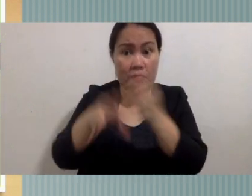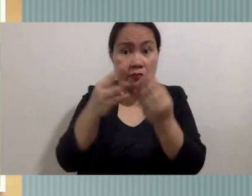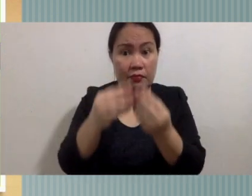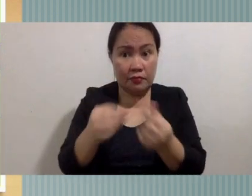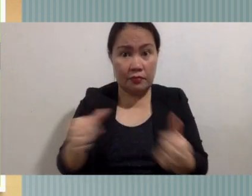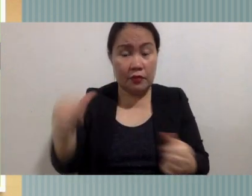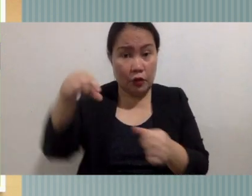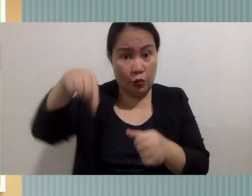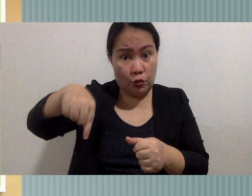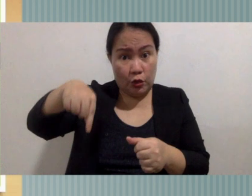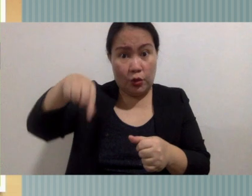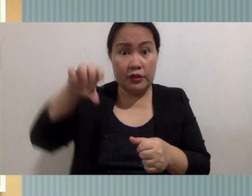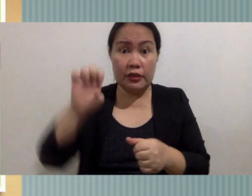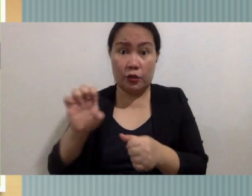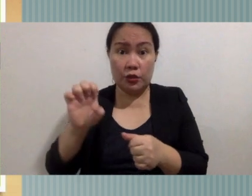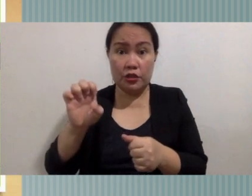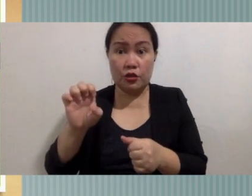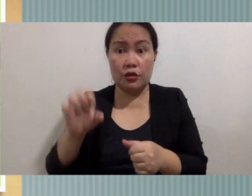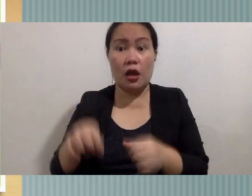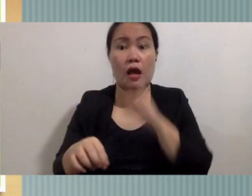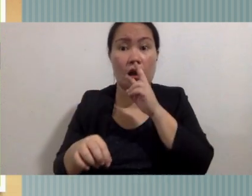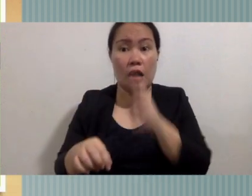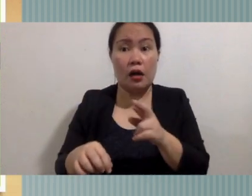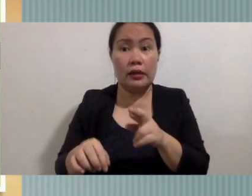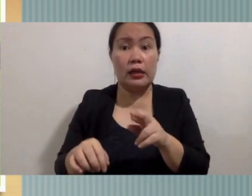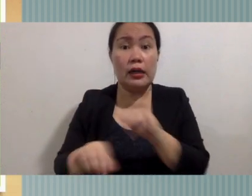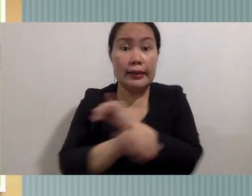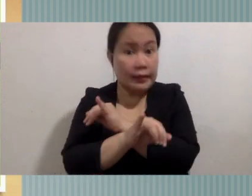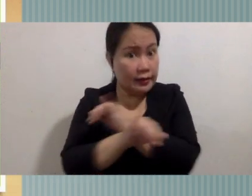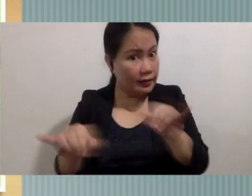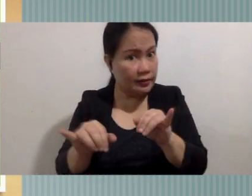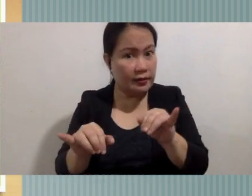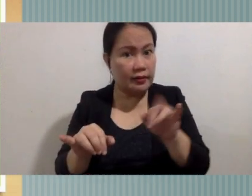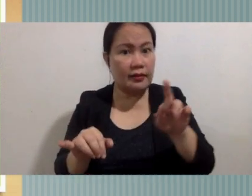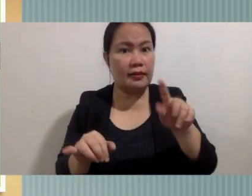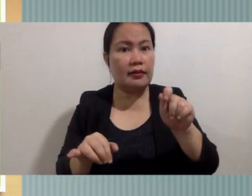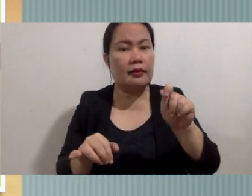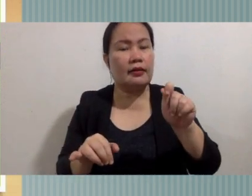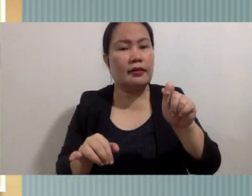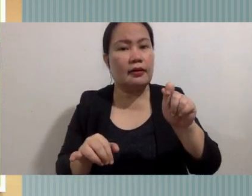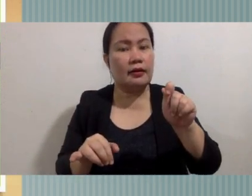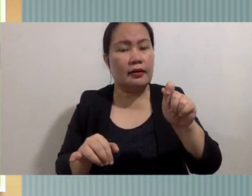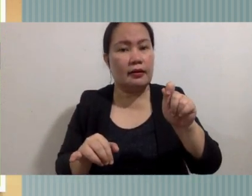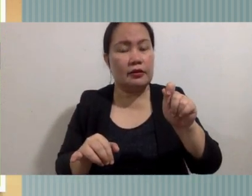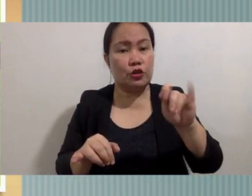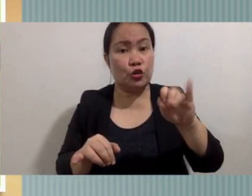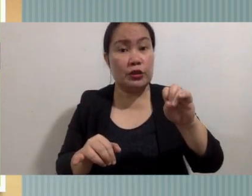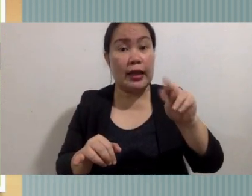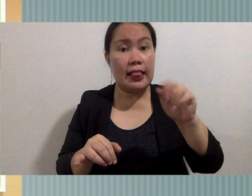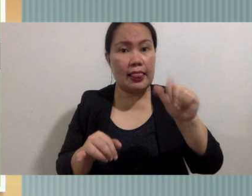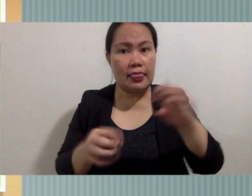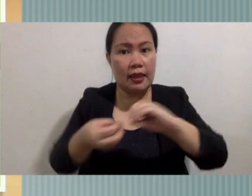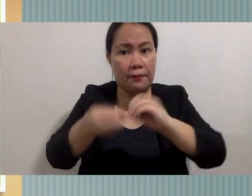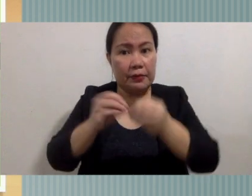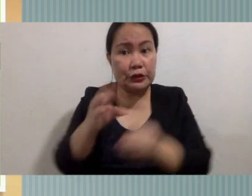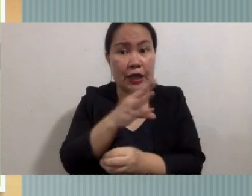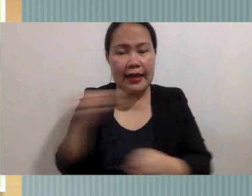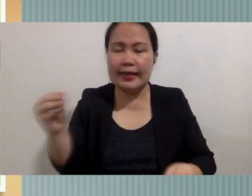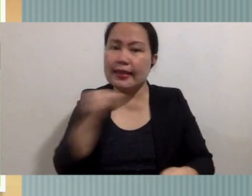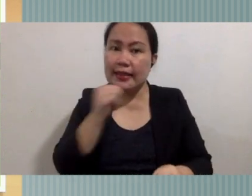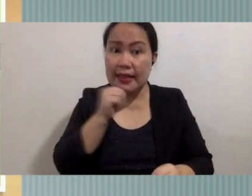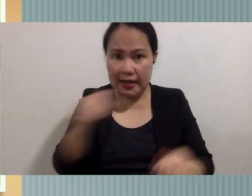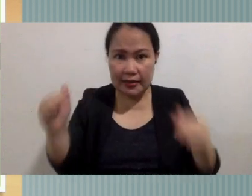nature of the roots or solution of the quadratic equation are irrational numbers and they